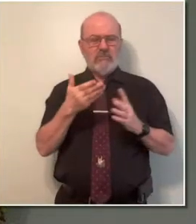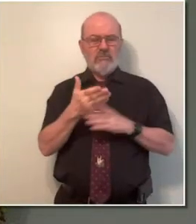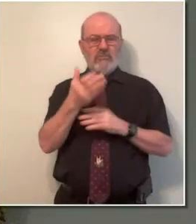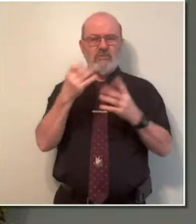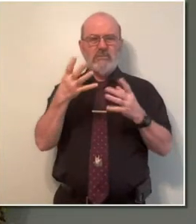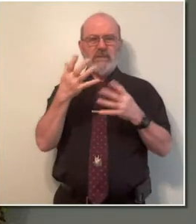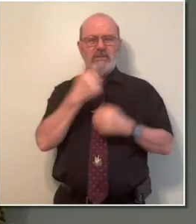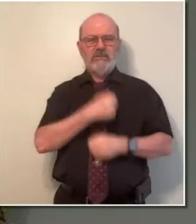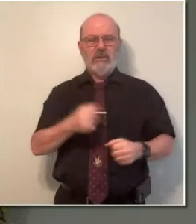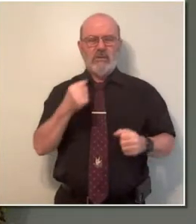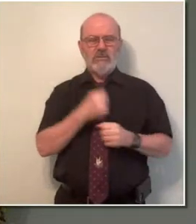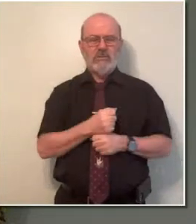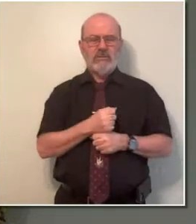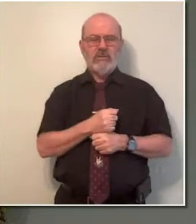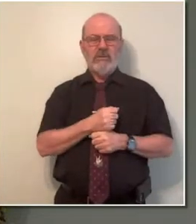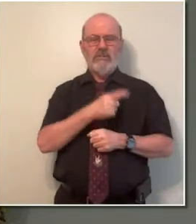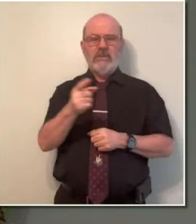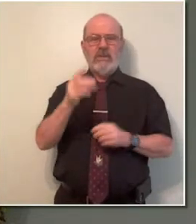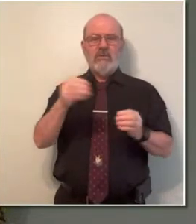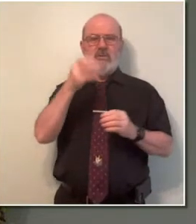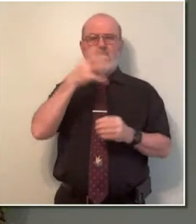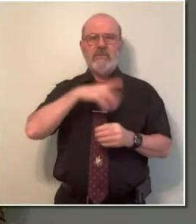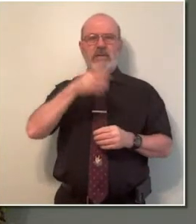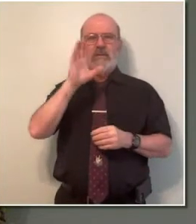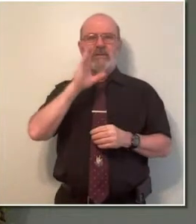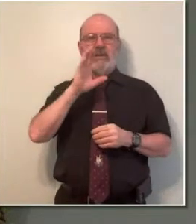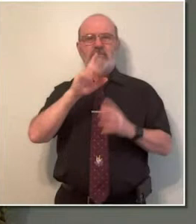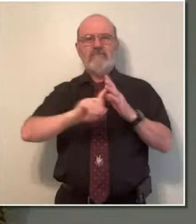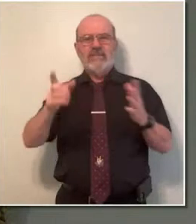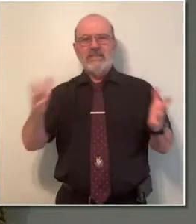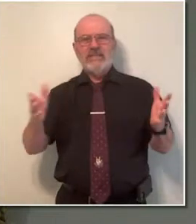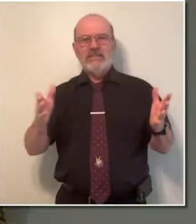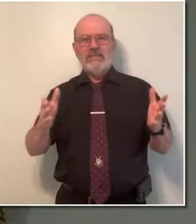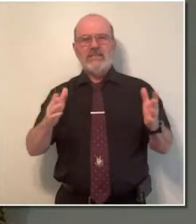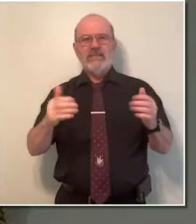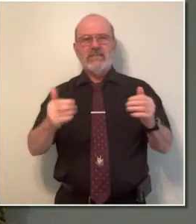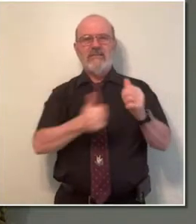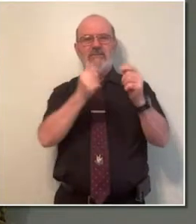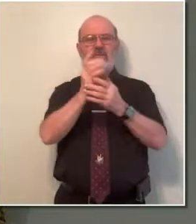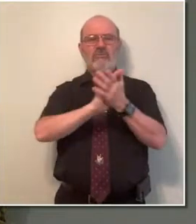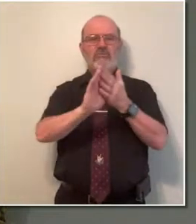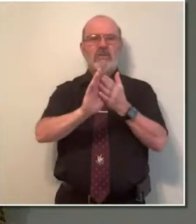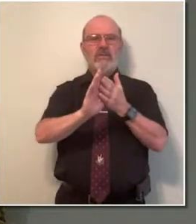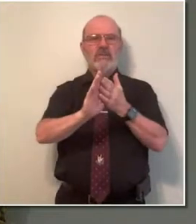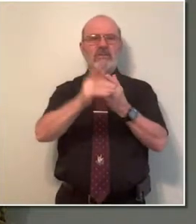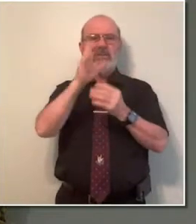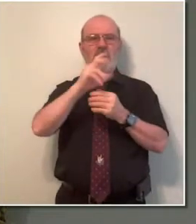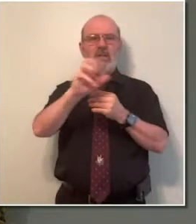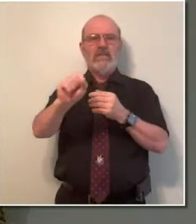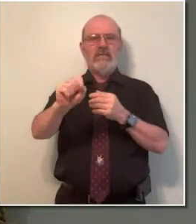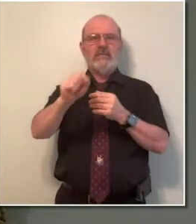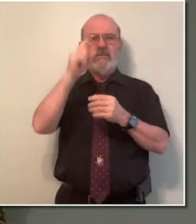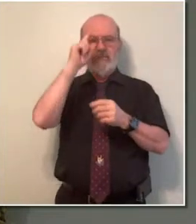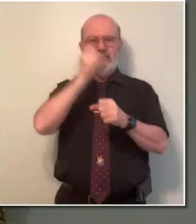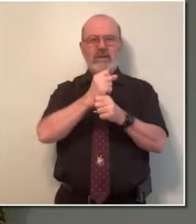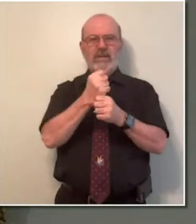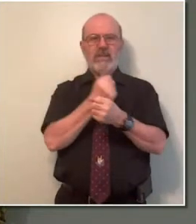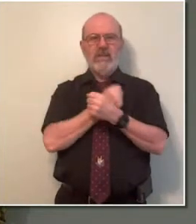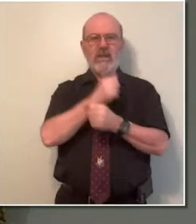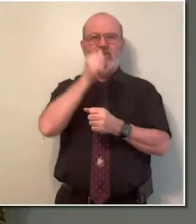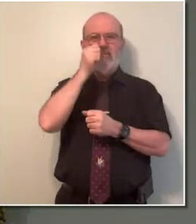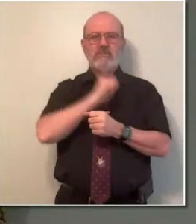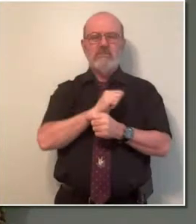sorrows. But thou, O man of God, flee these things and follow after righteousness, godliness, faith,